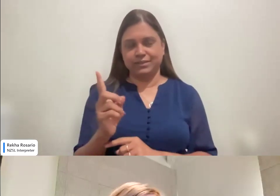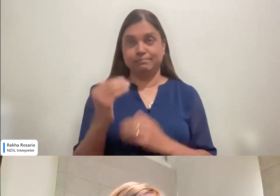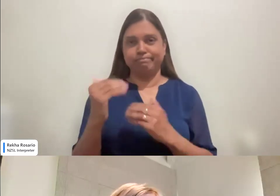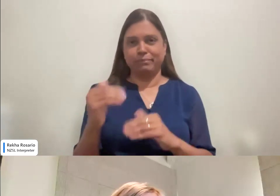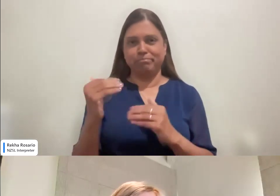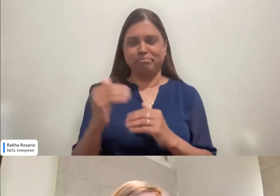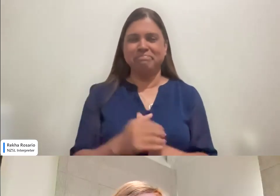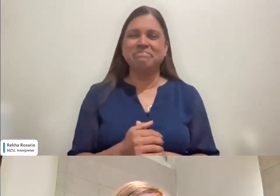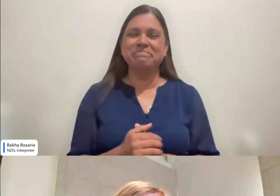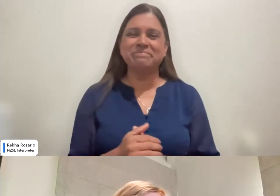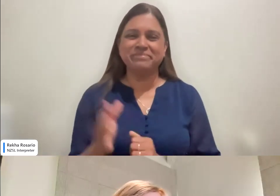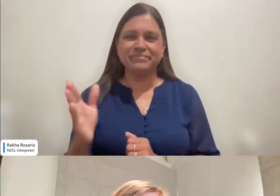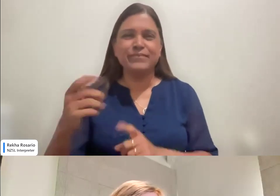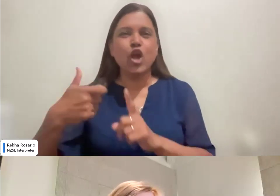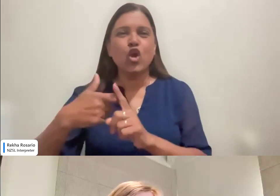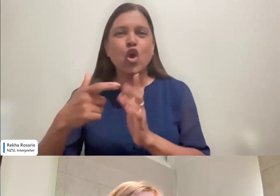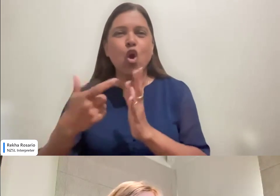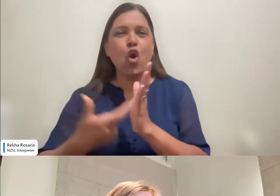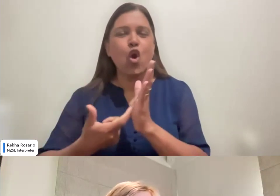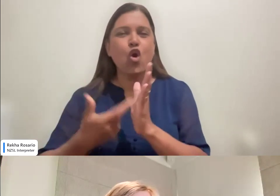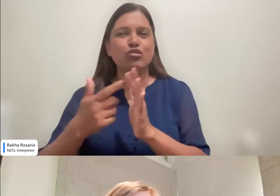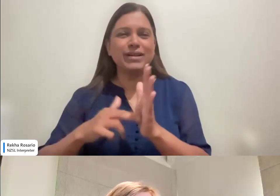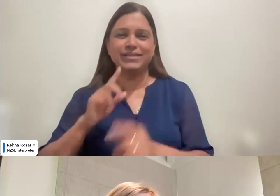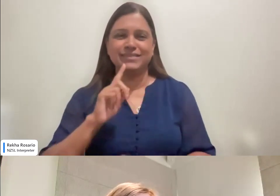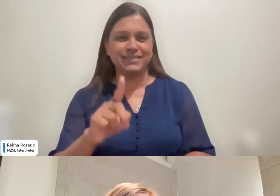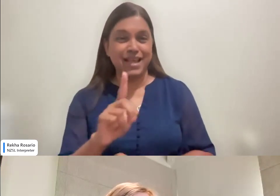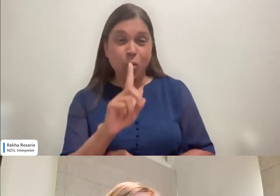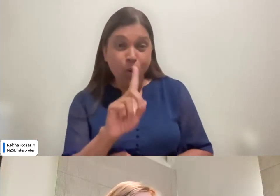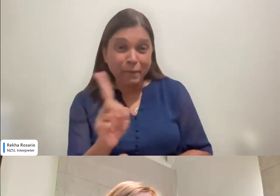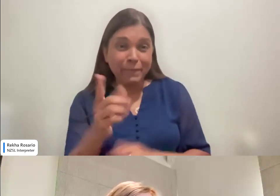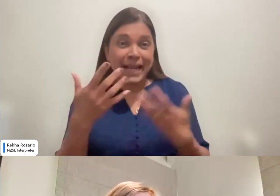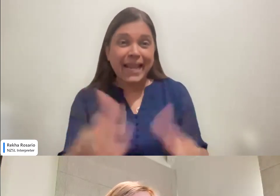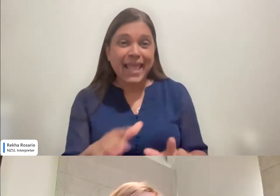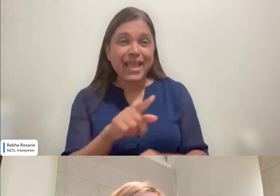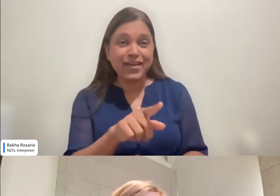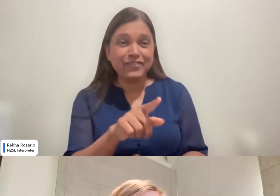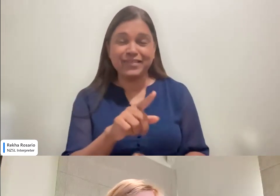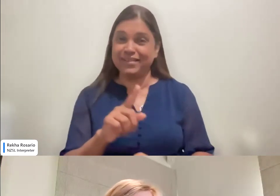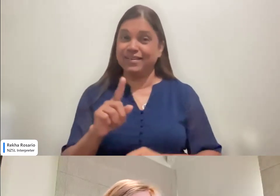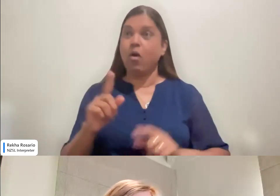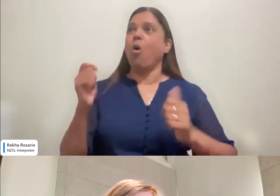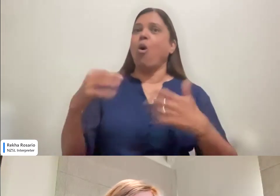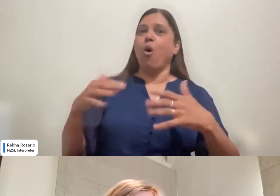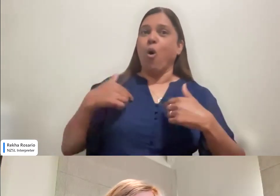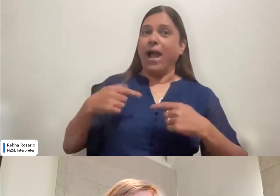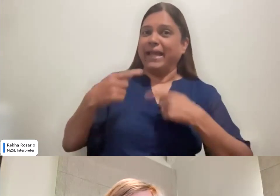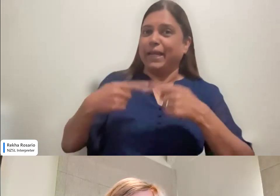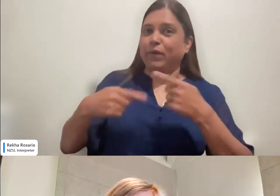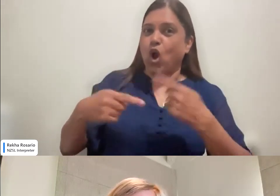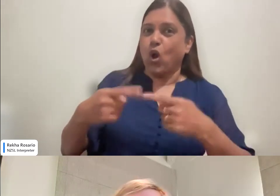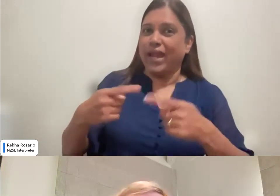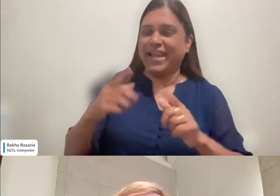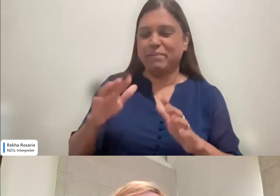Wonderful. You know, you actually had 1 minute to go, so you're doing very Oh, well. wow. We're well on time. Well, I could keep going, but I'll leave it for the